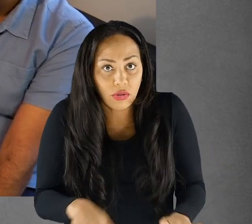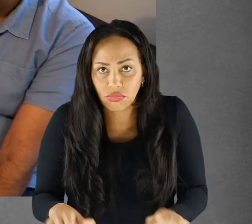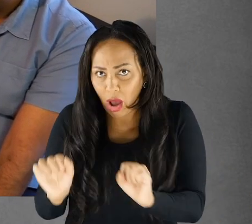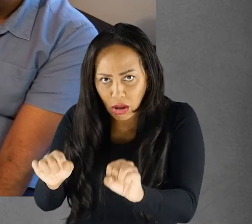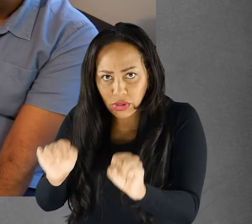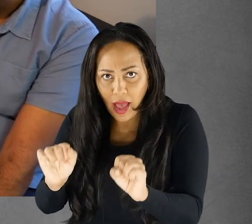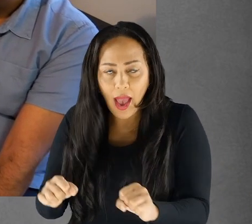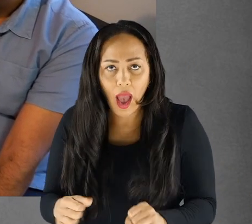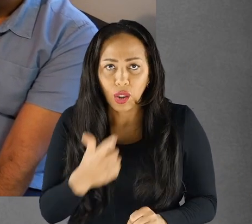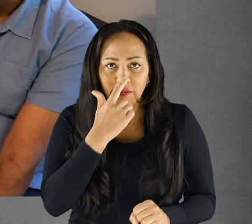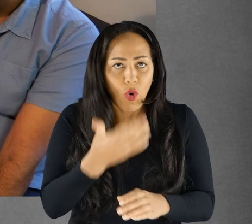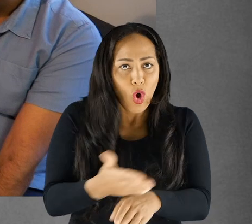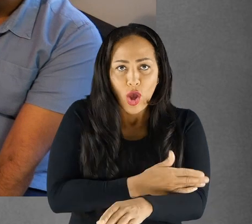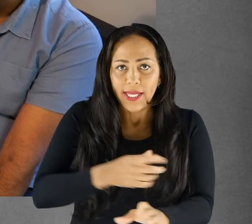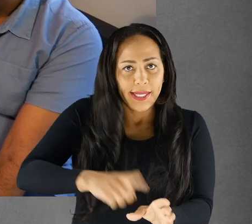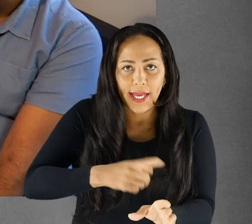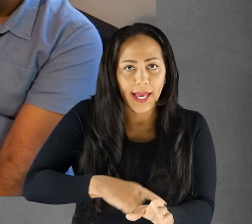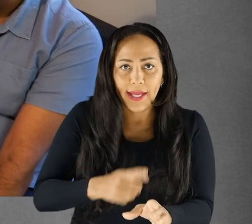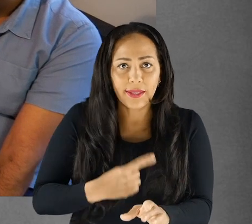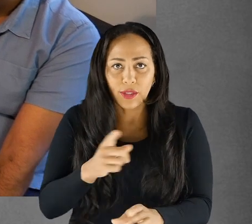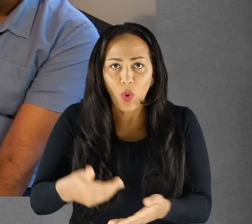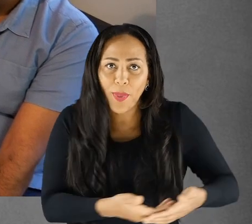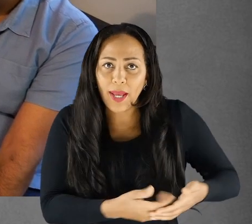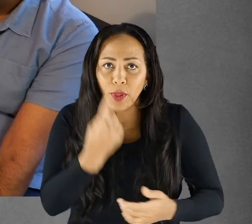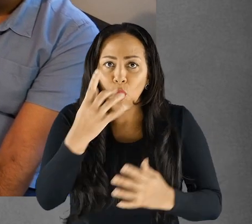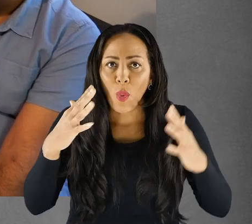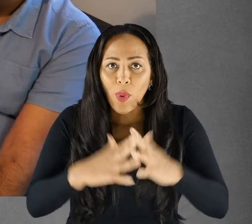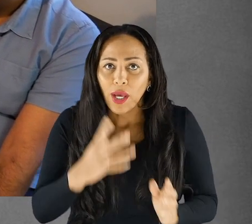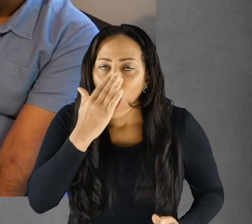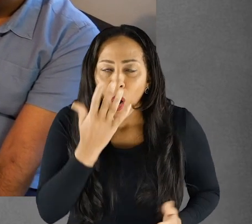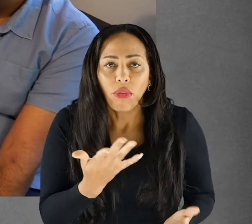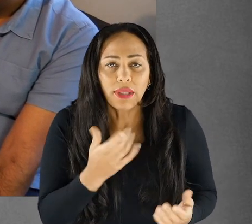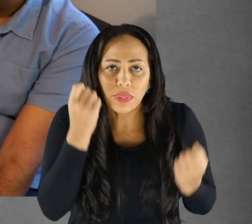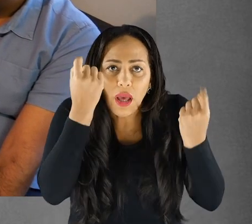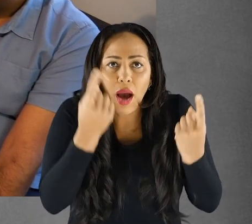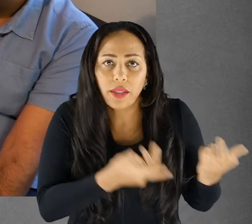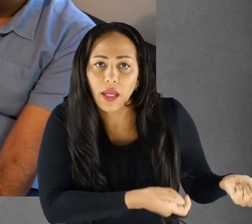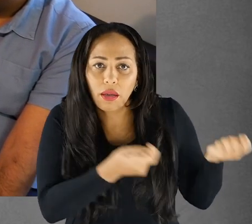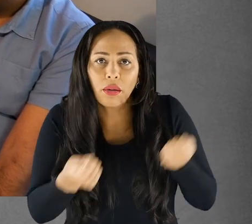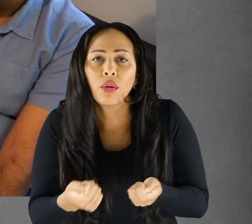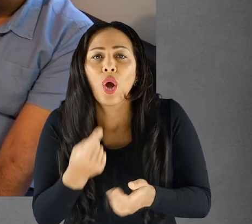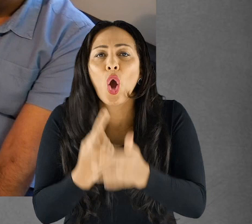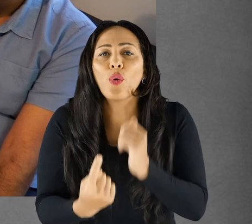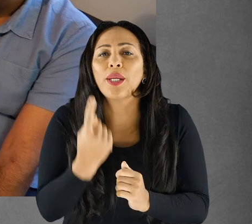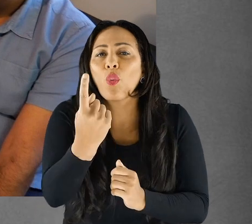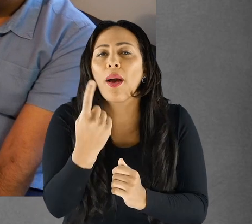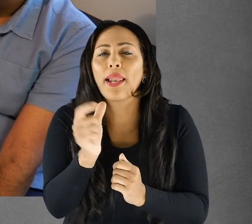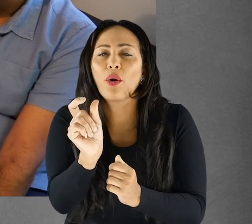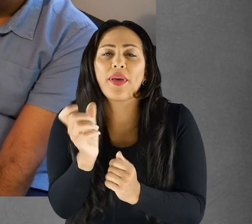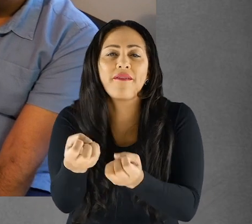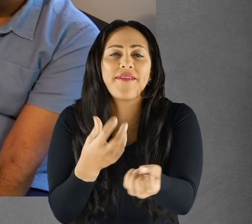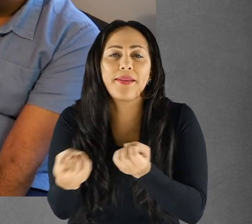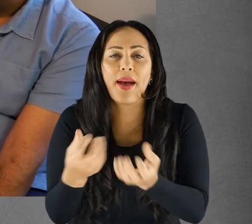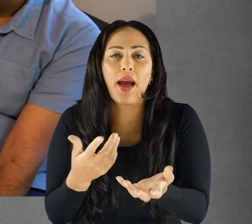your week-old baby in, and that was the idea, that it would have something to them. And the only feedback that we got, blessed, that